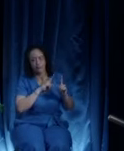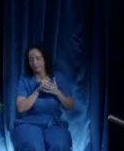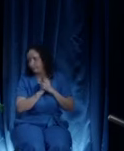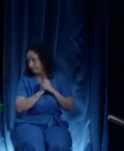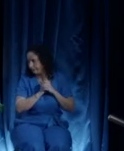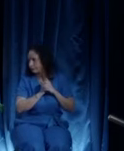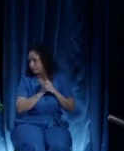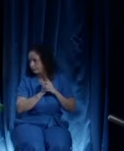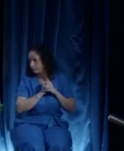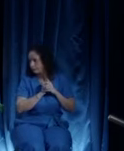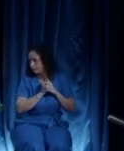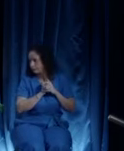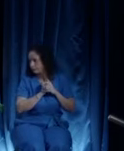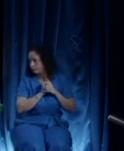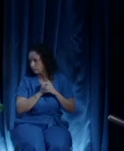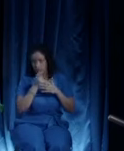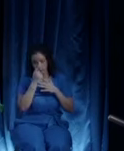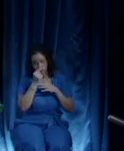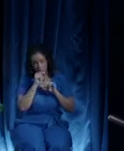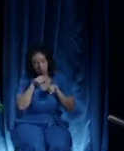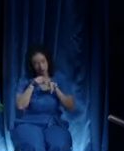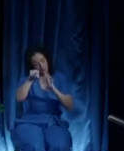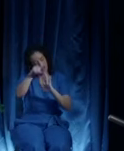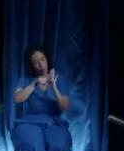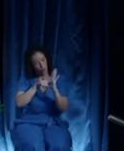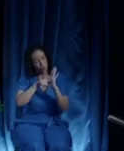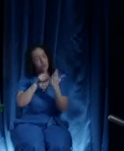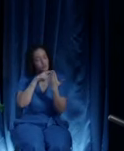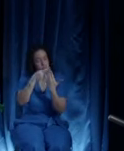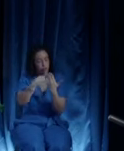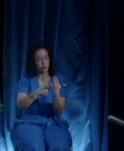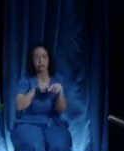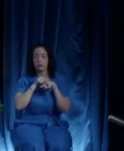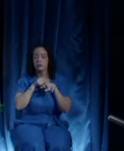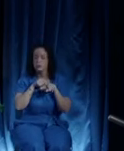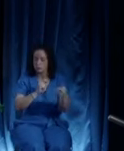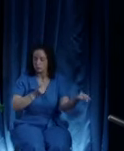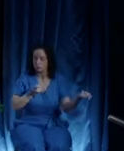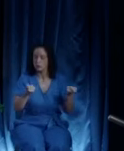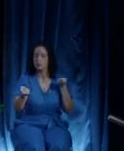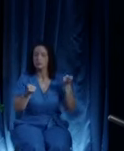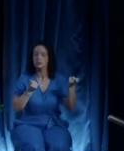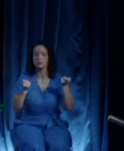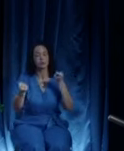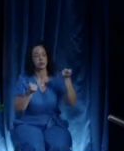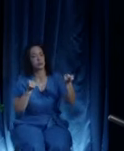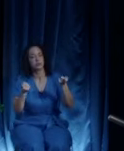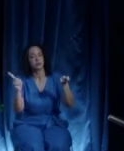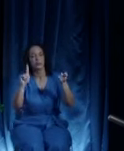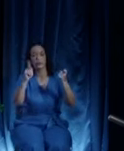they could do everything by the book of what the nobility might